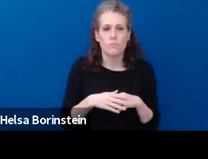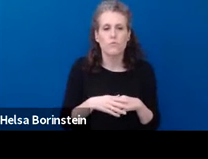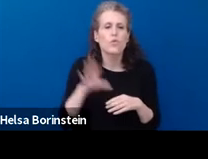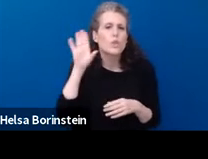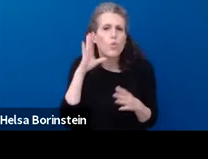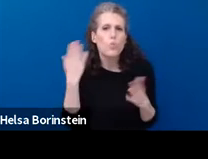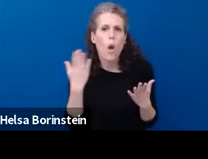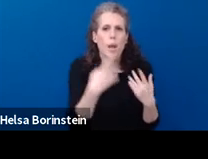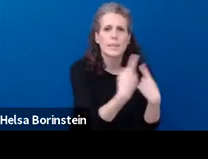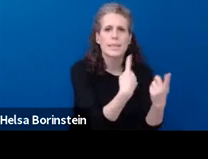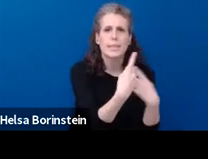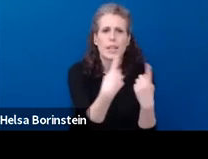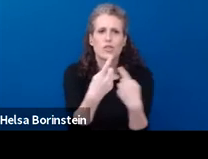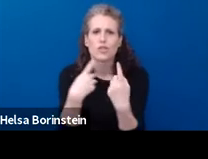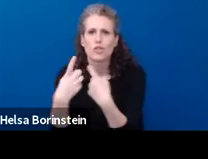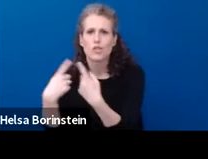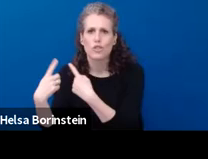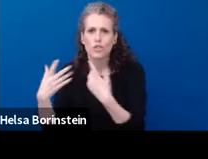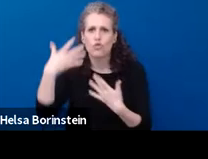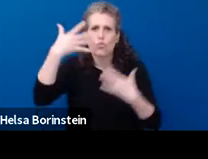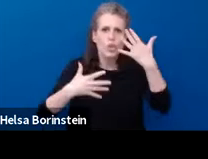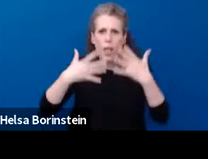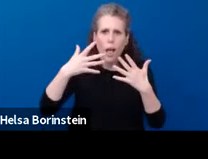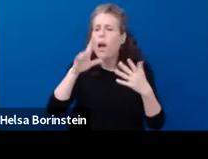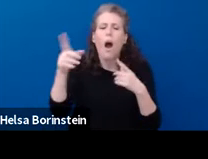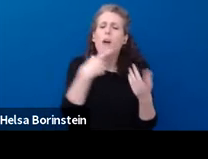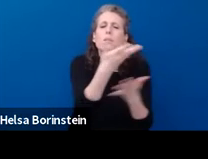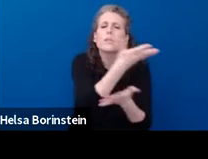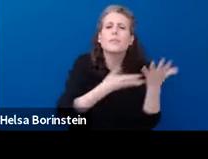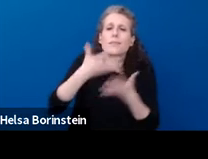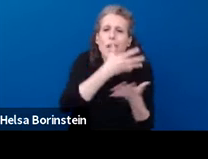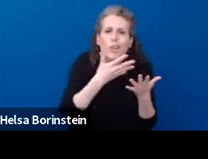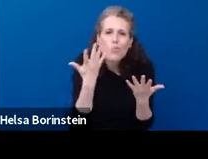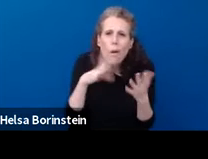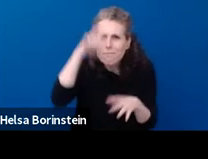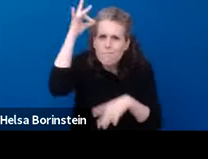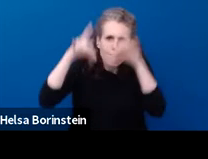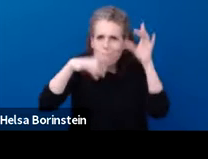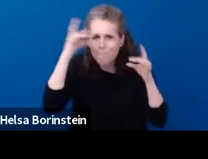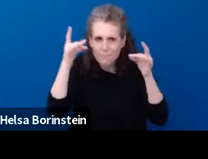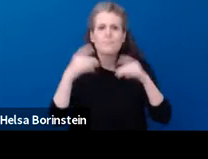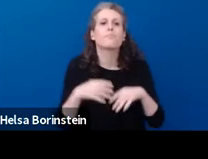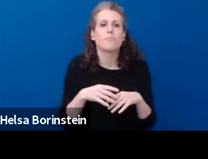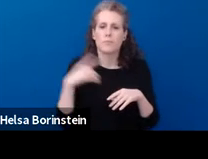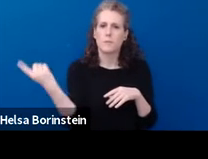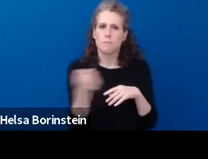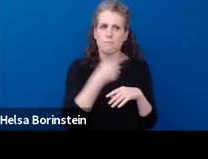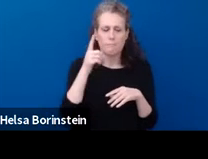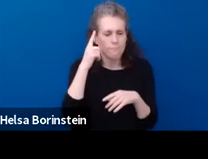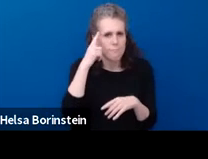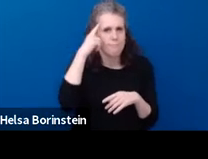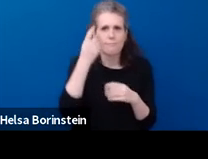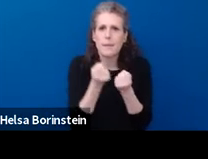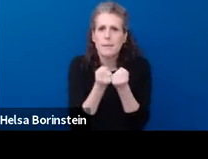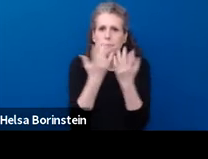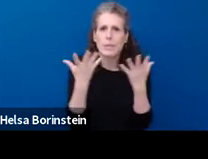have, the results of their discussions, and hopefully have some really, really good solutions together. And then we will